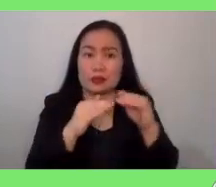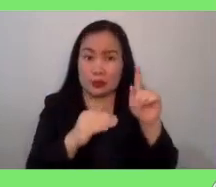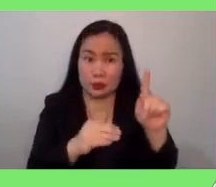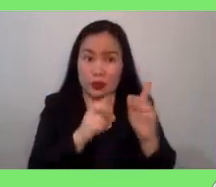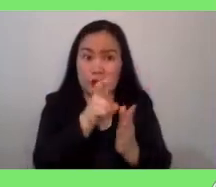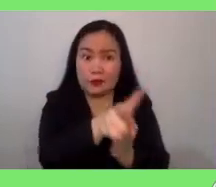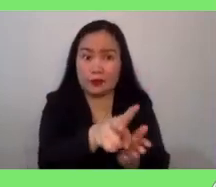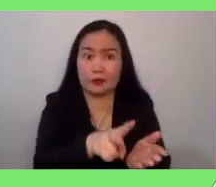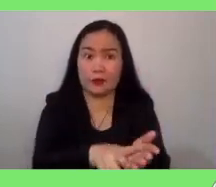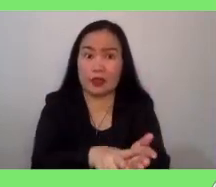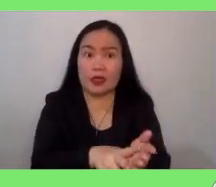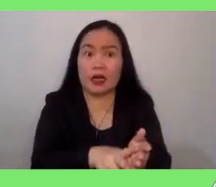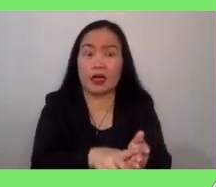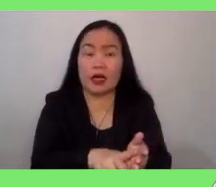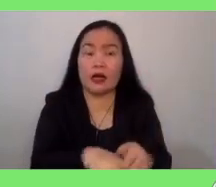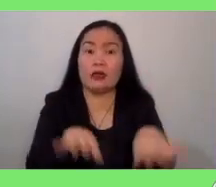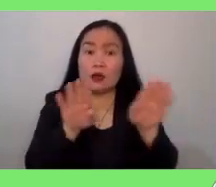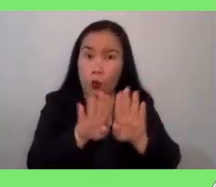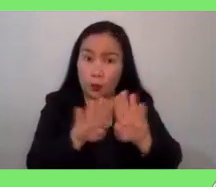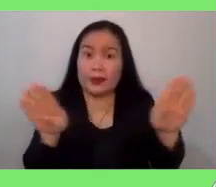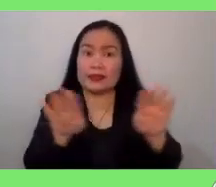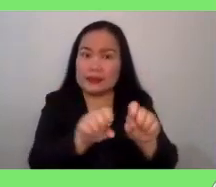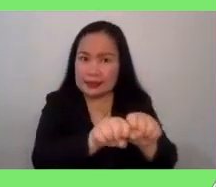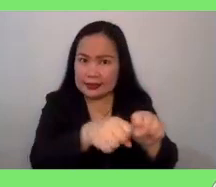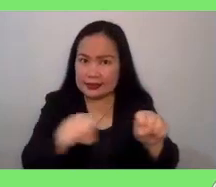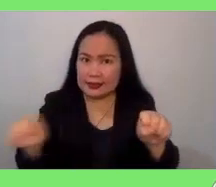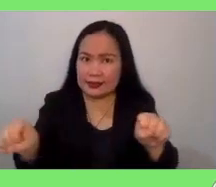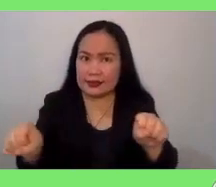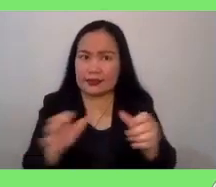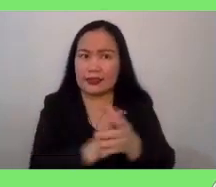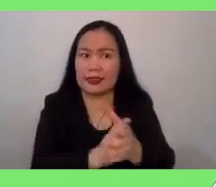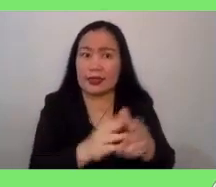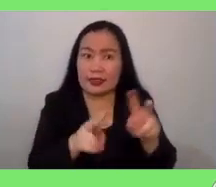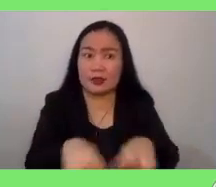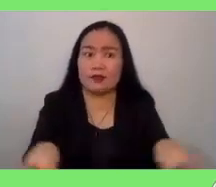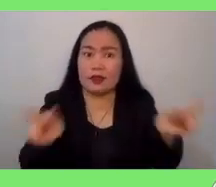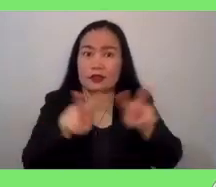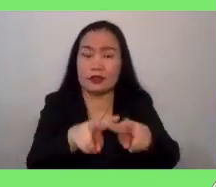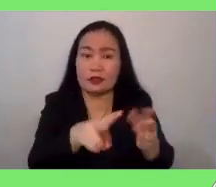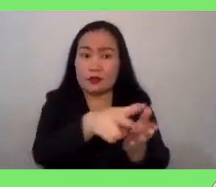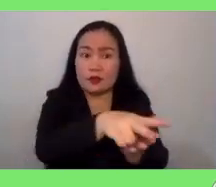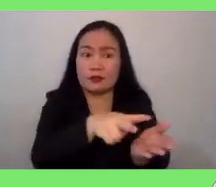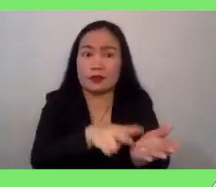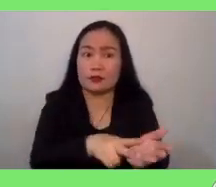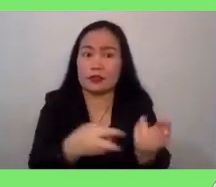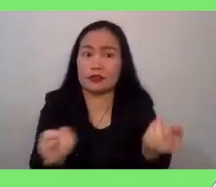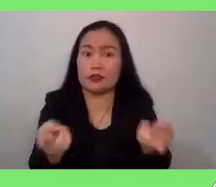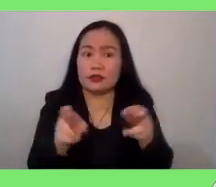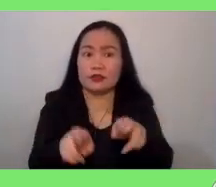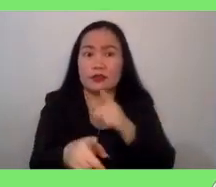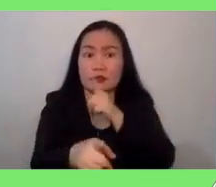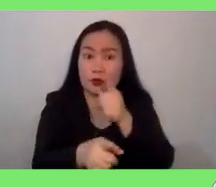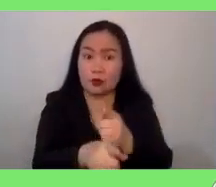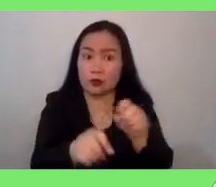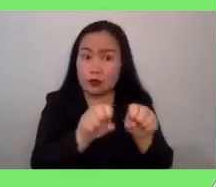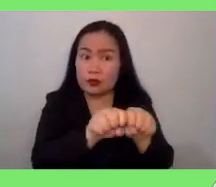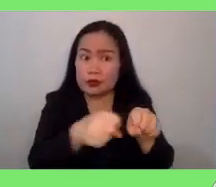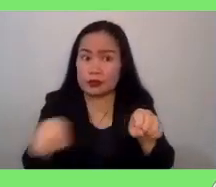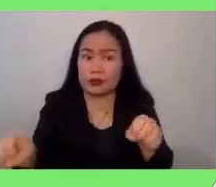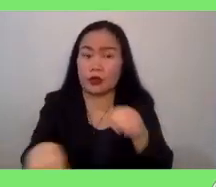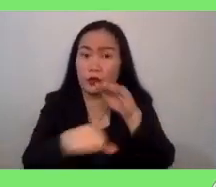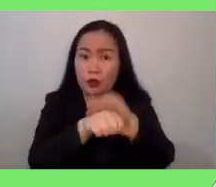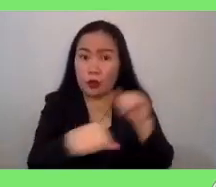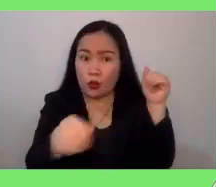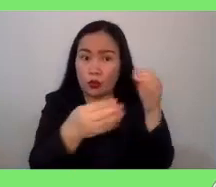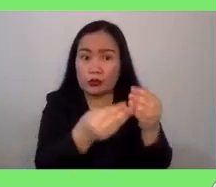one variable are considered open sentences. Okay? The values of the variable that results in a true statement are